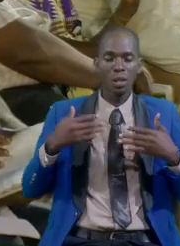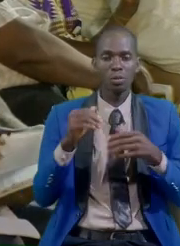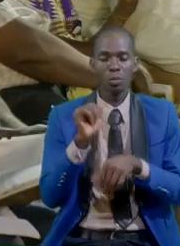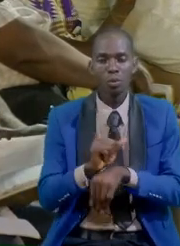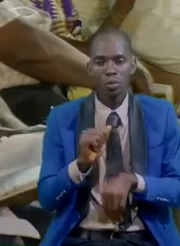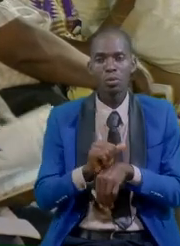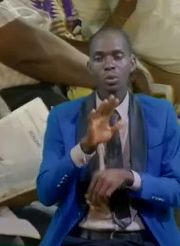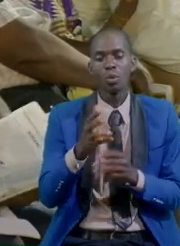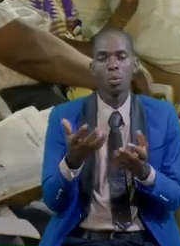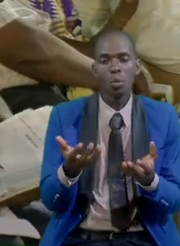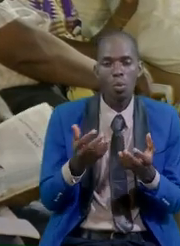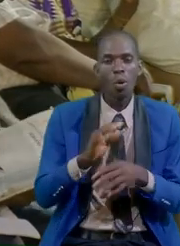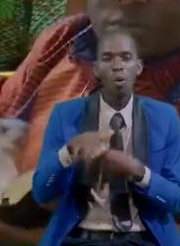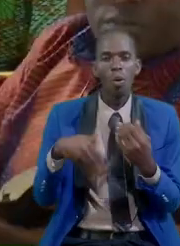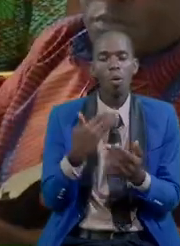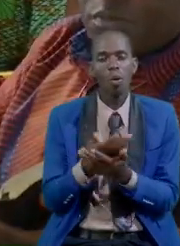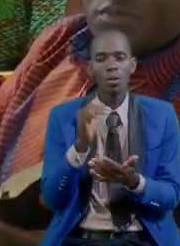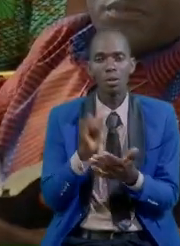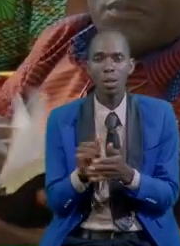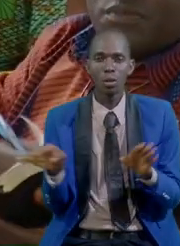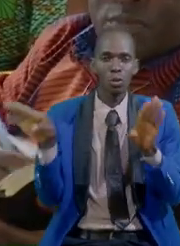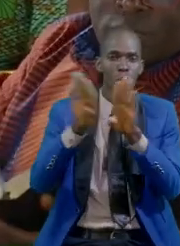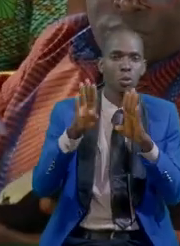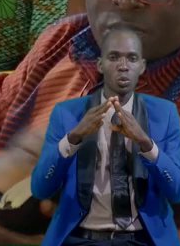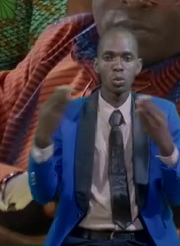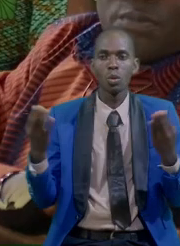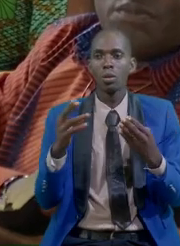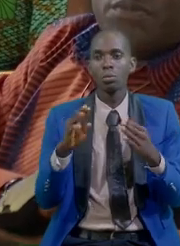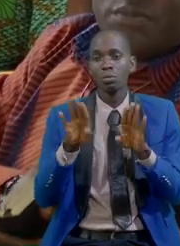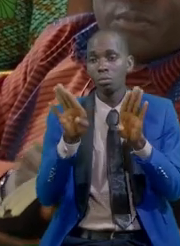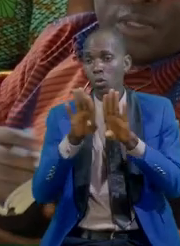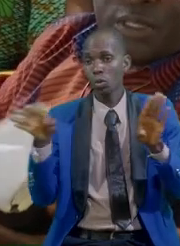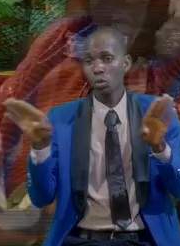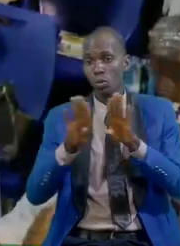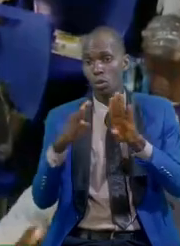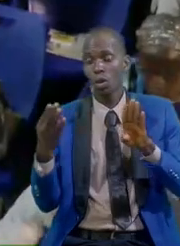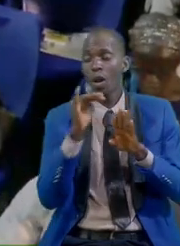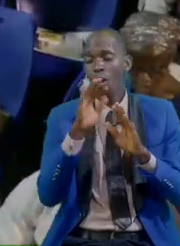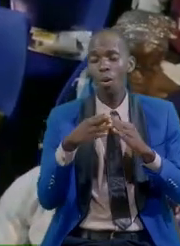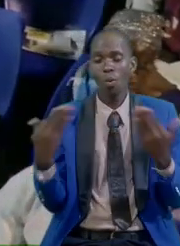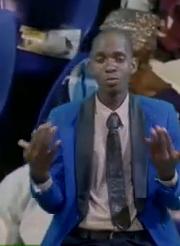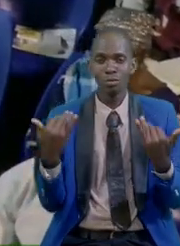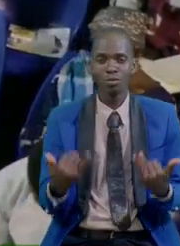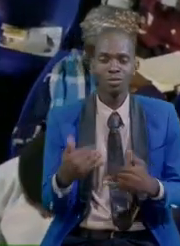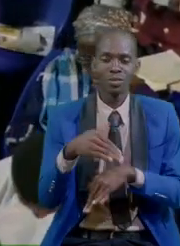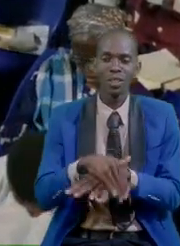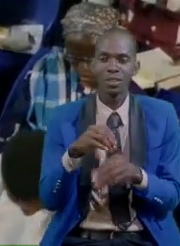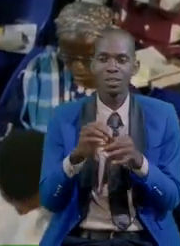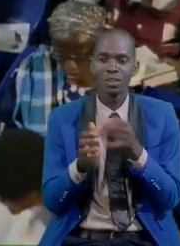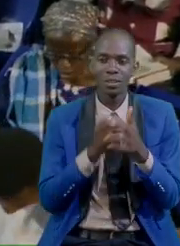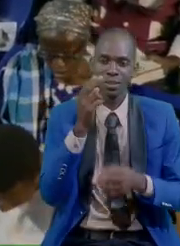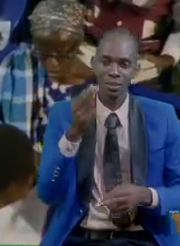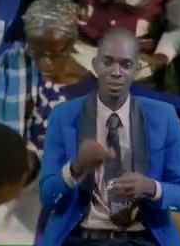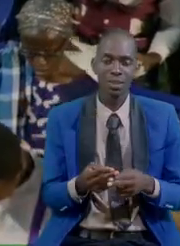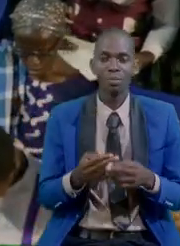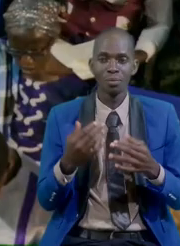desires, all those doors, they are open tonight in Jesus' name. Look at this last line. This is where we're